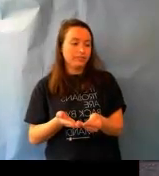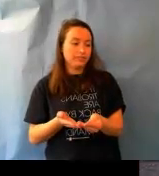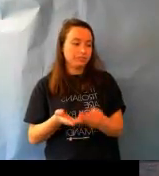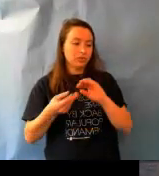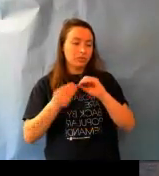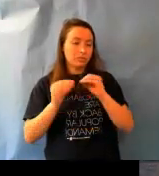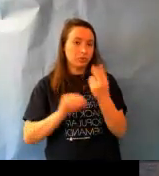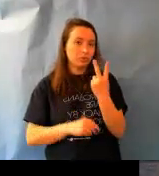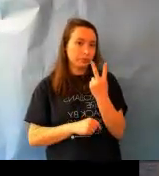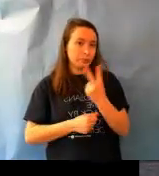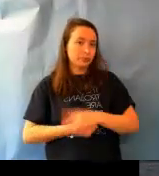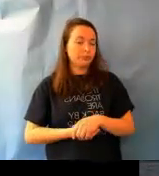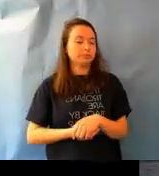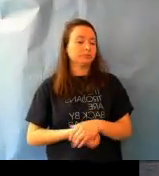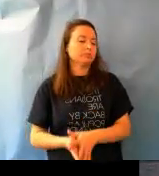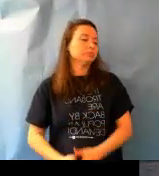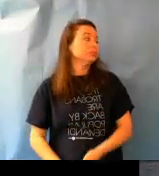to number 2.